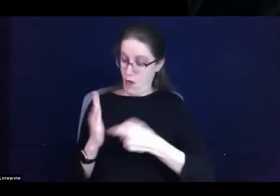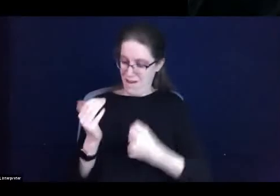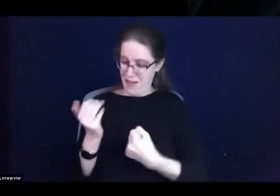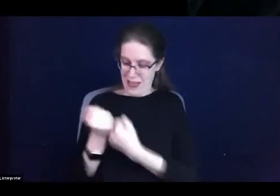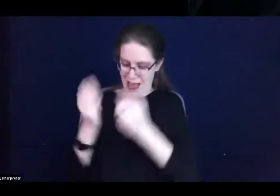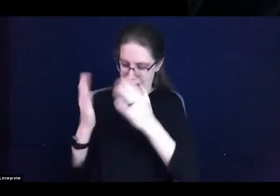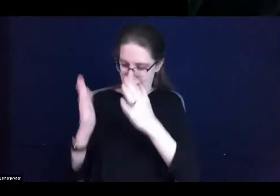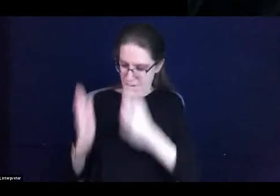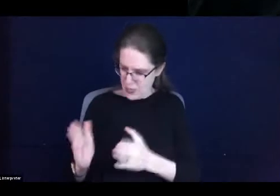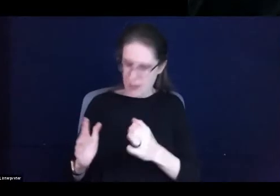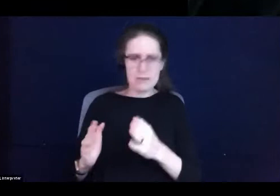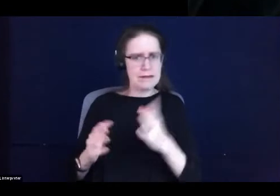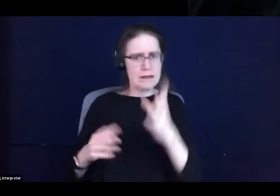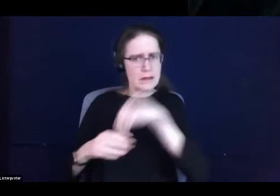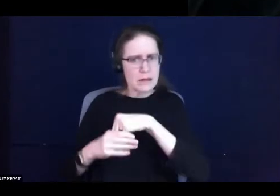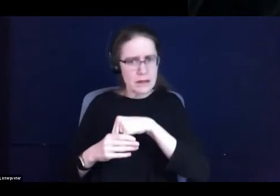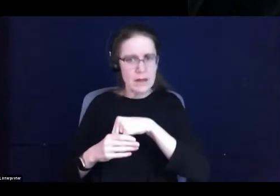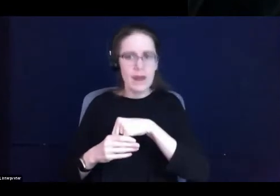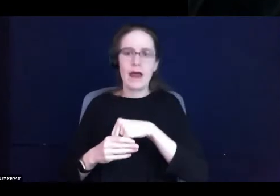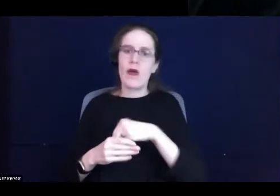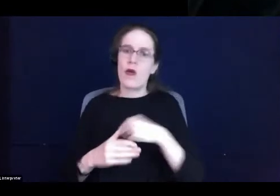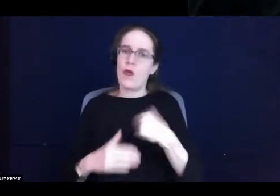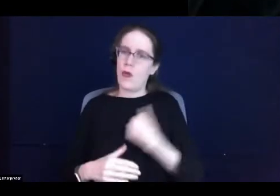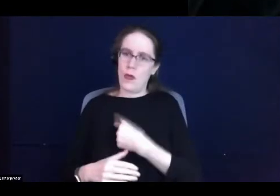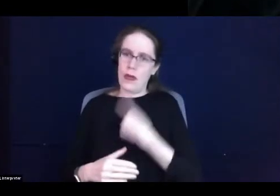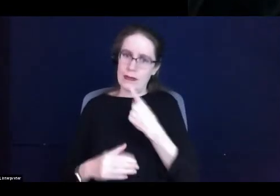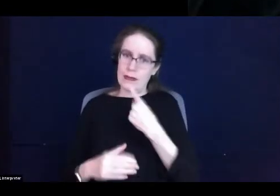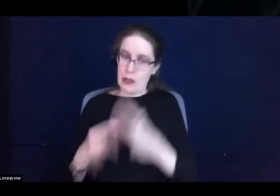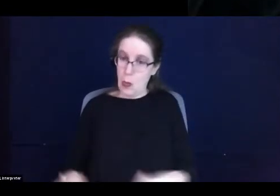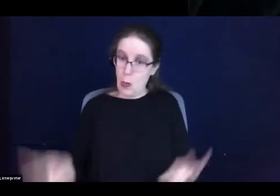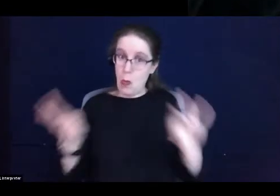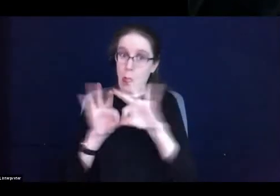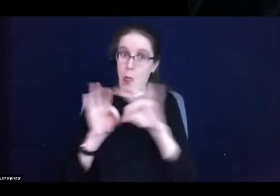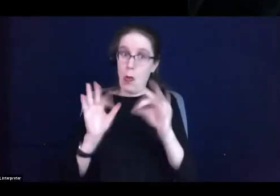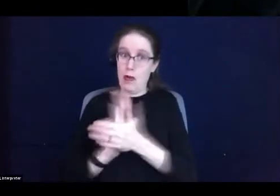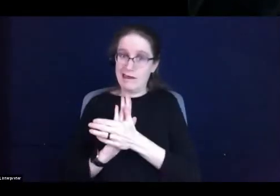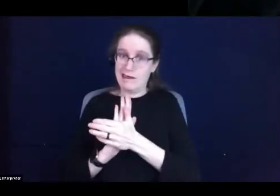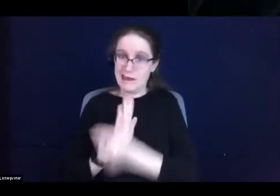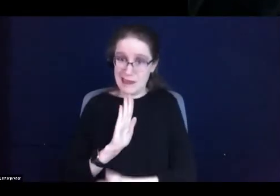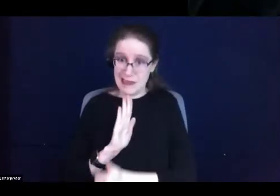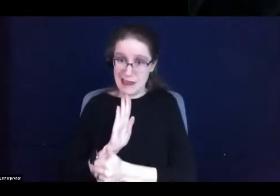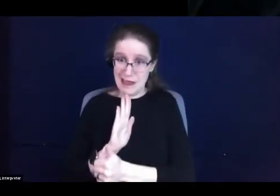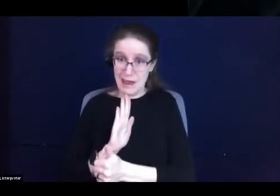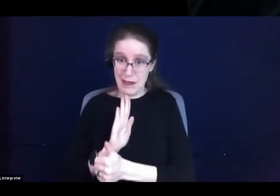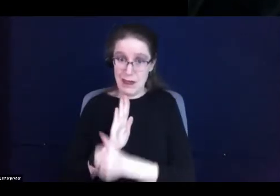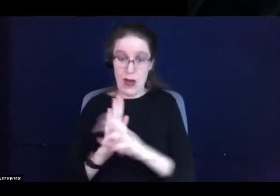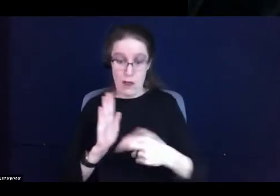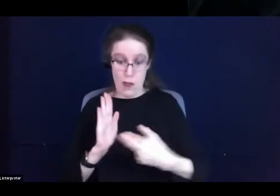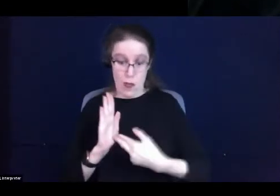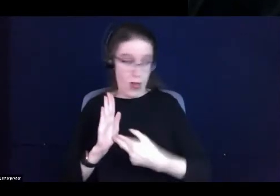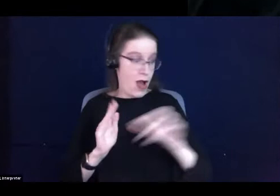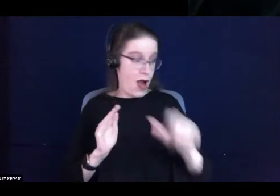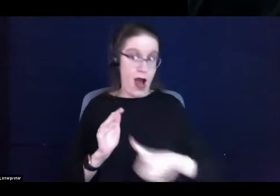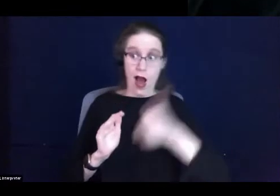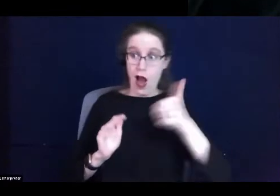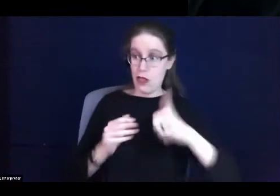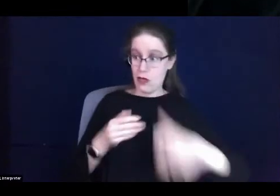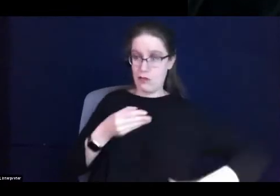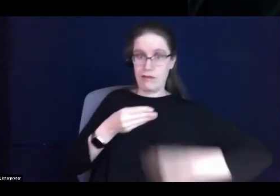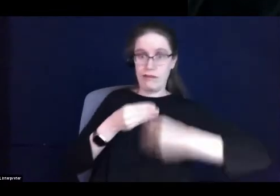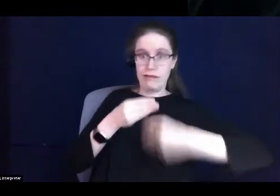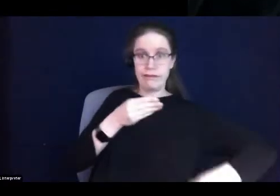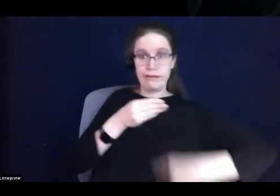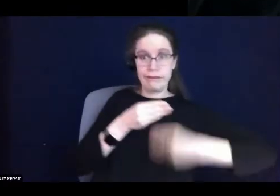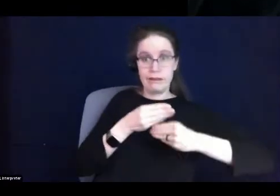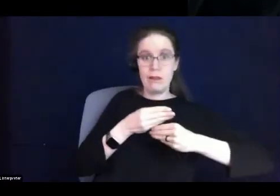it as one of those core skills and roles that the others build on. All the other types of